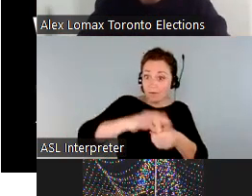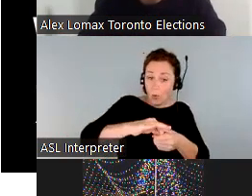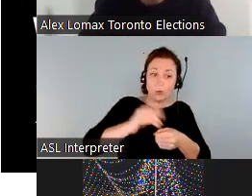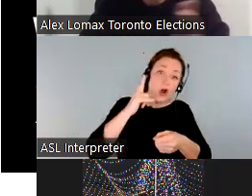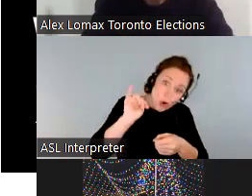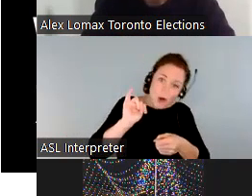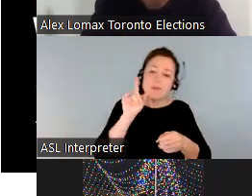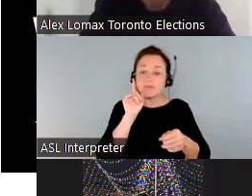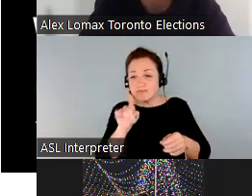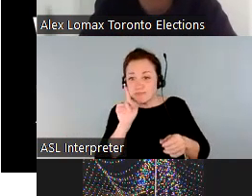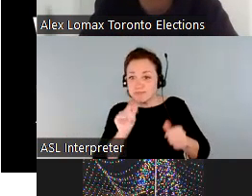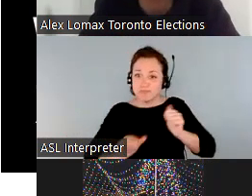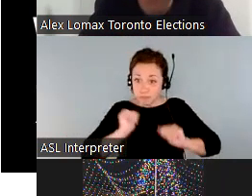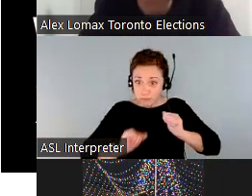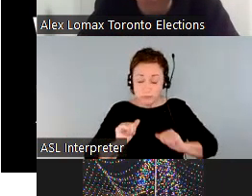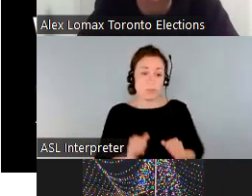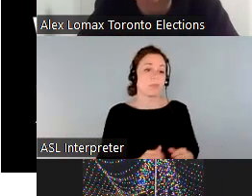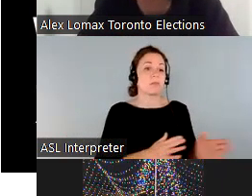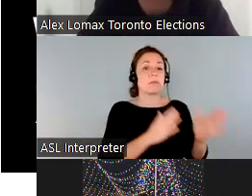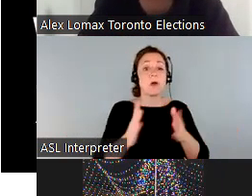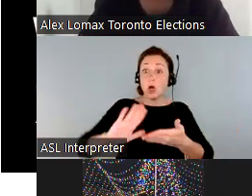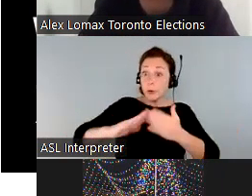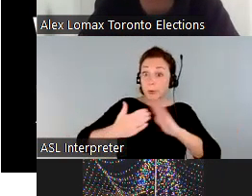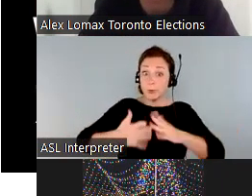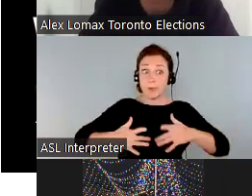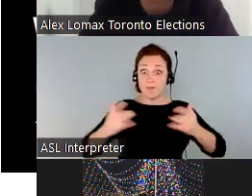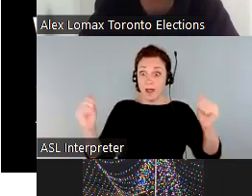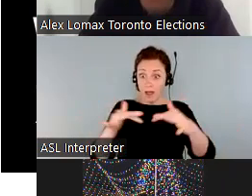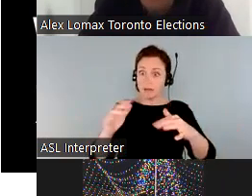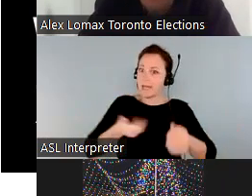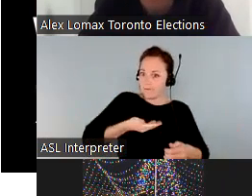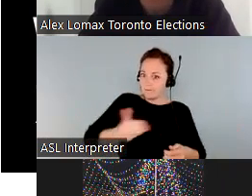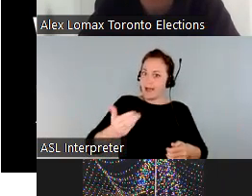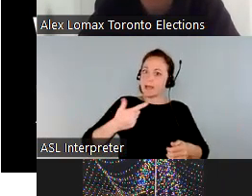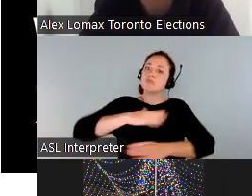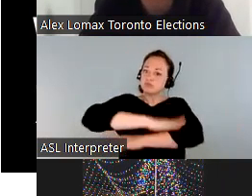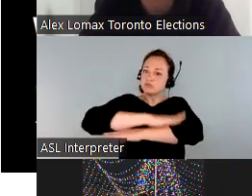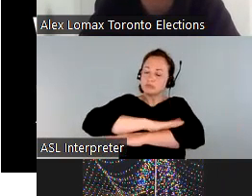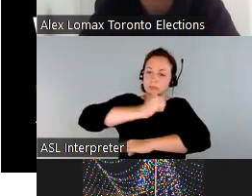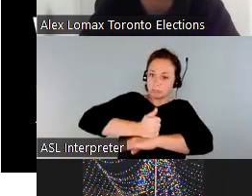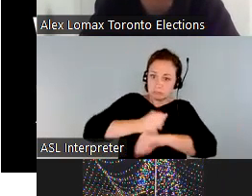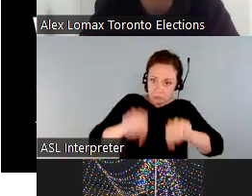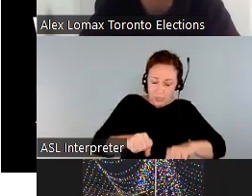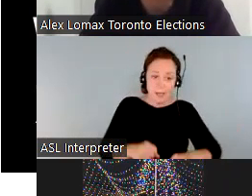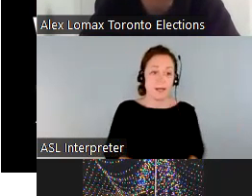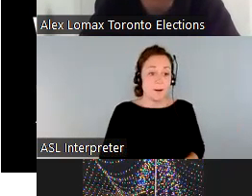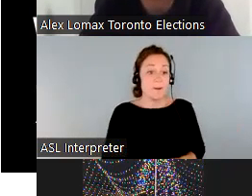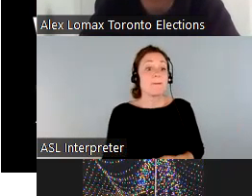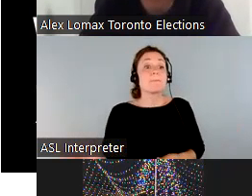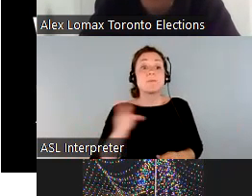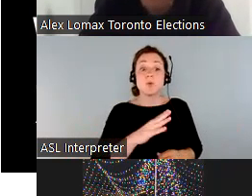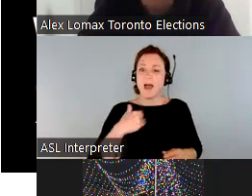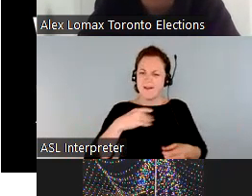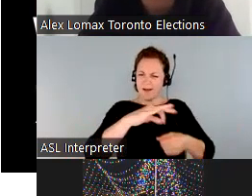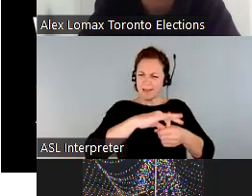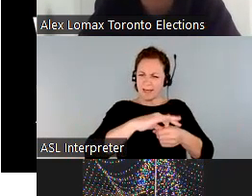sharing information. So if you have any community events coming up, you can invite Toronto Elections. And you can also join the Elections Outreach